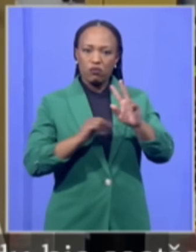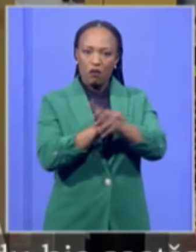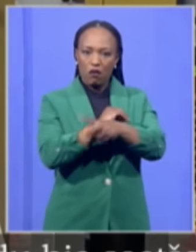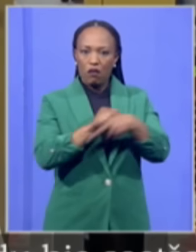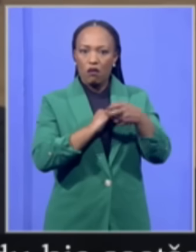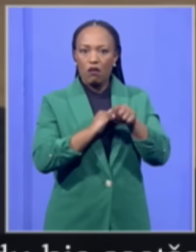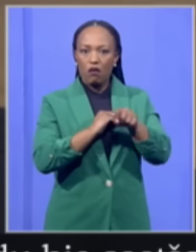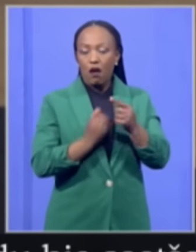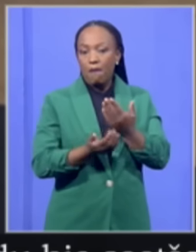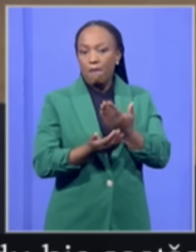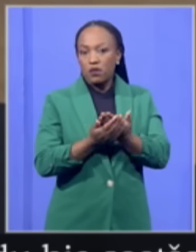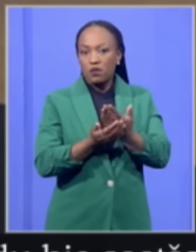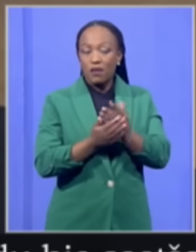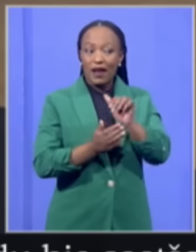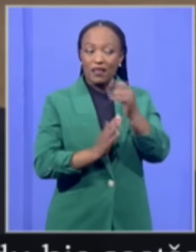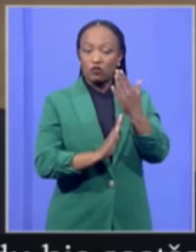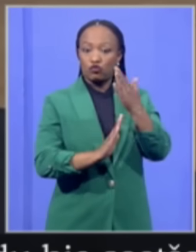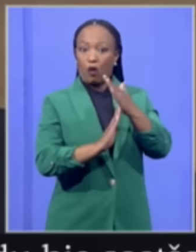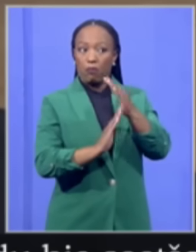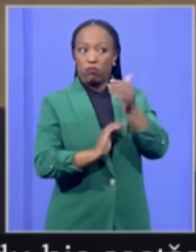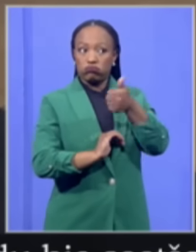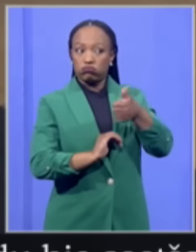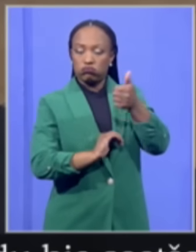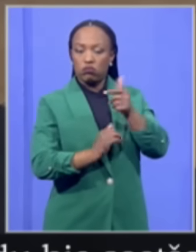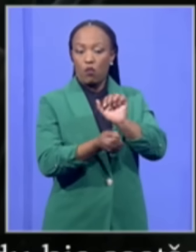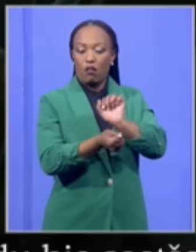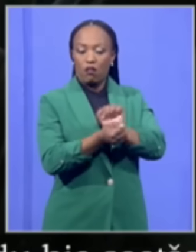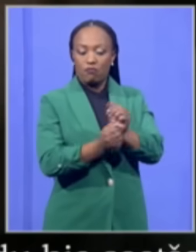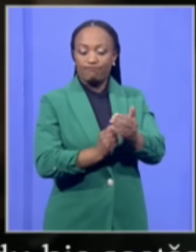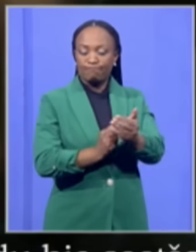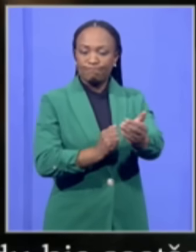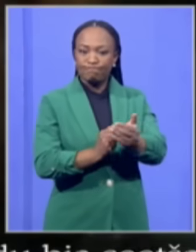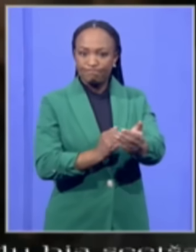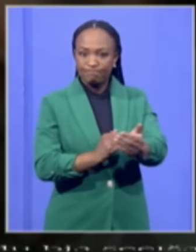gore go ka swara ba bangwe ba maemo a godimo phareleng ye.